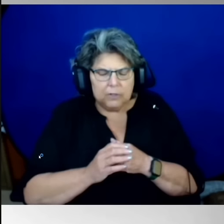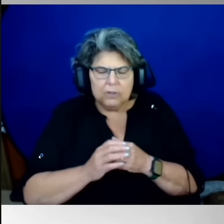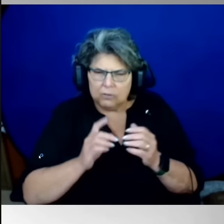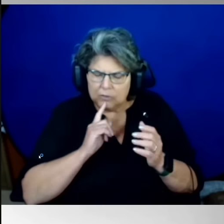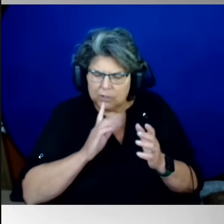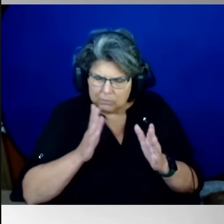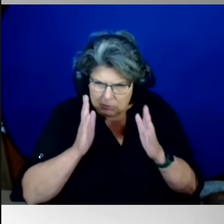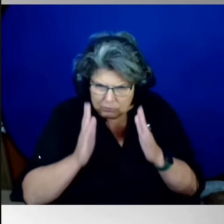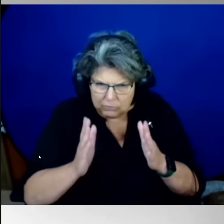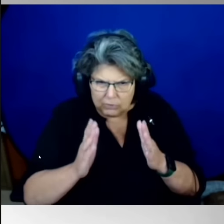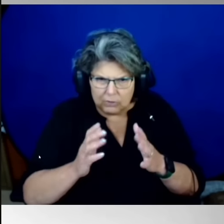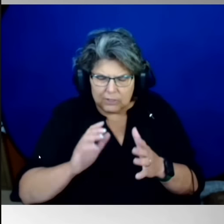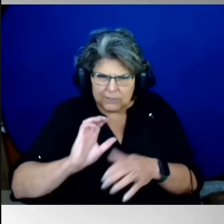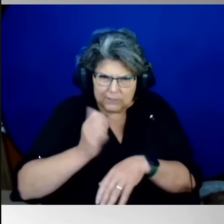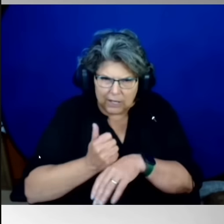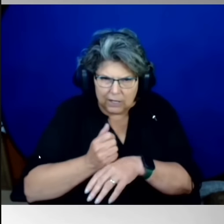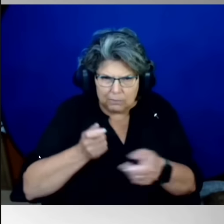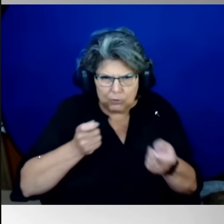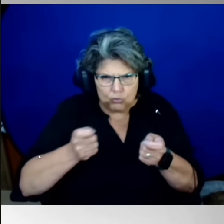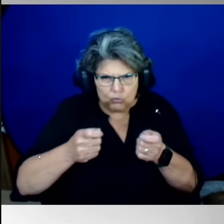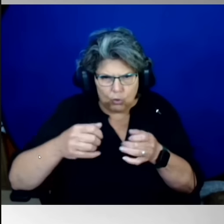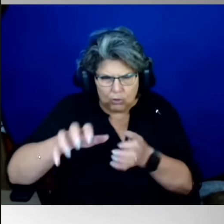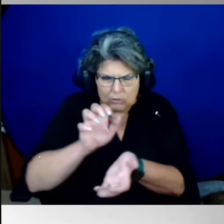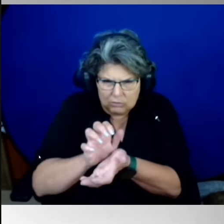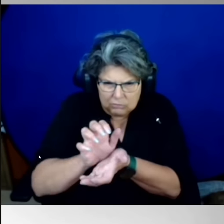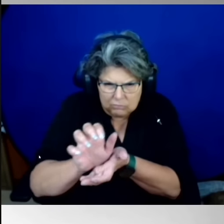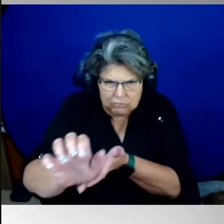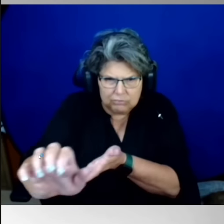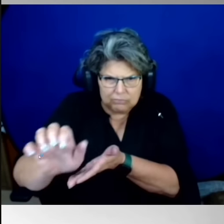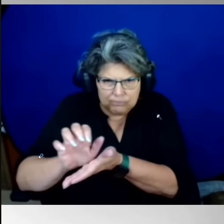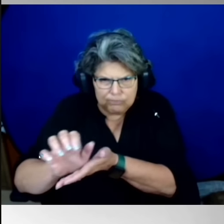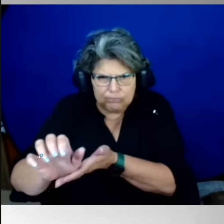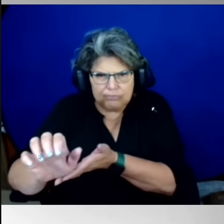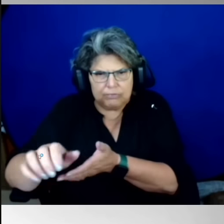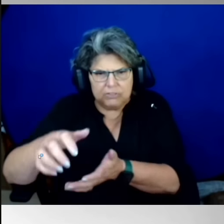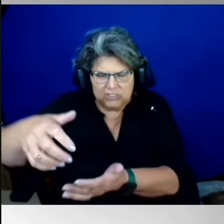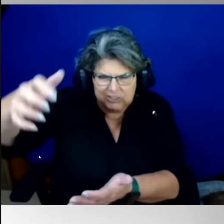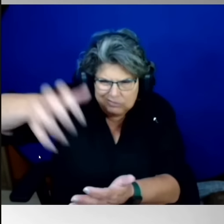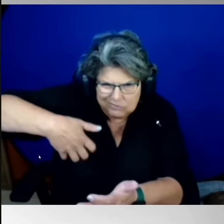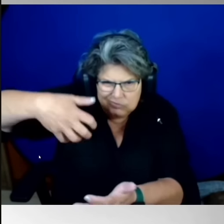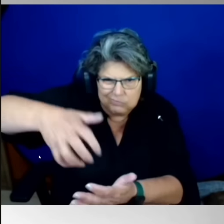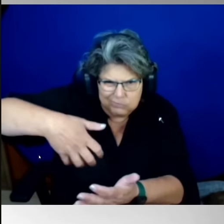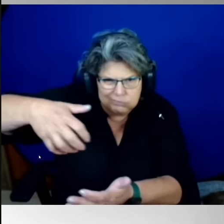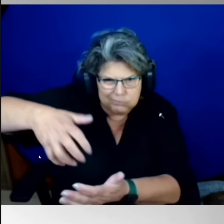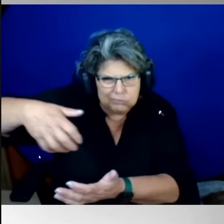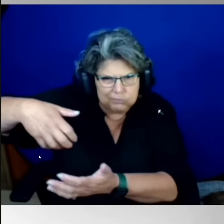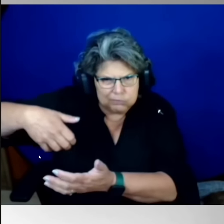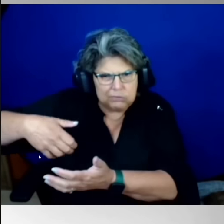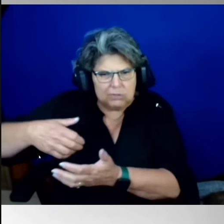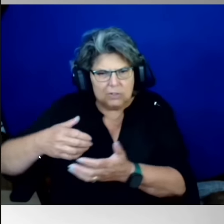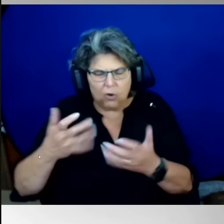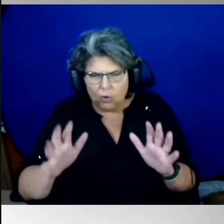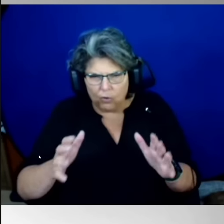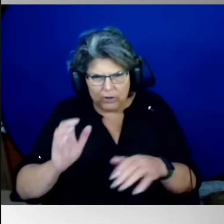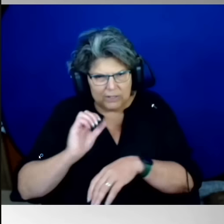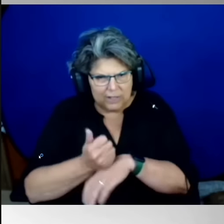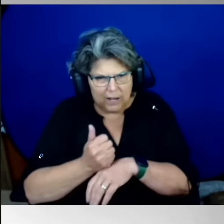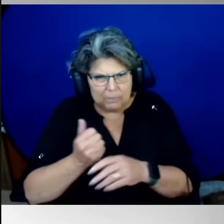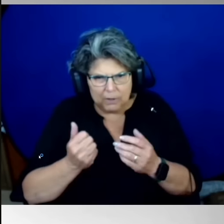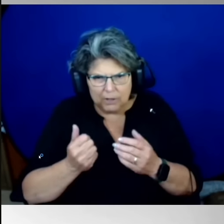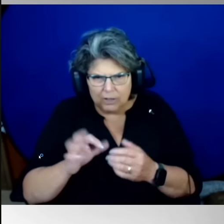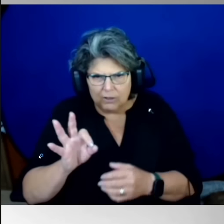putting control lines in and using those to our advantage, using already established fuel breaks, fuels treatment